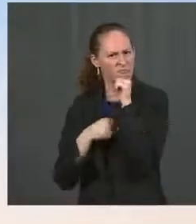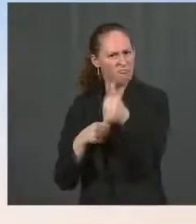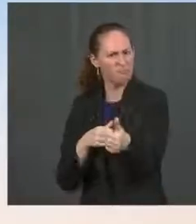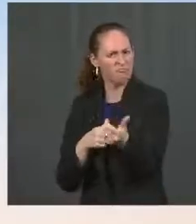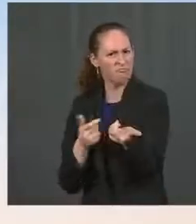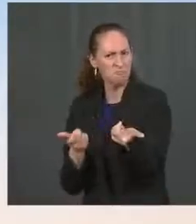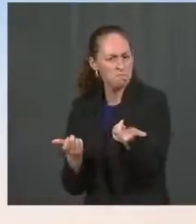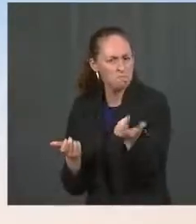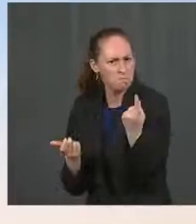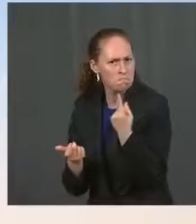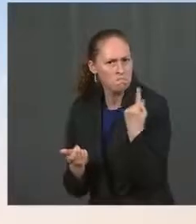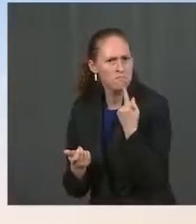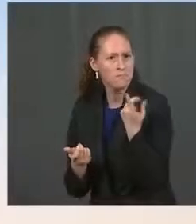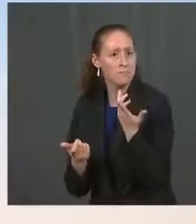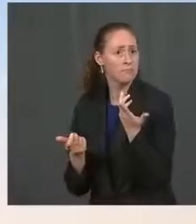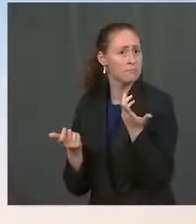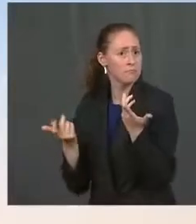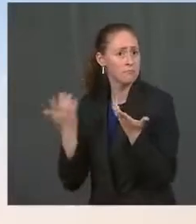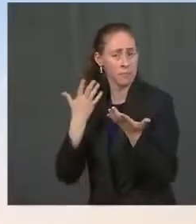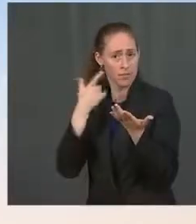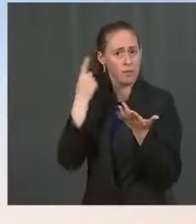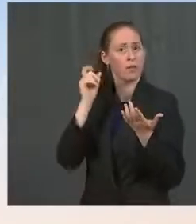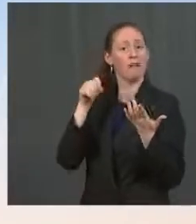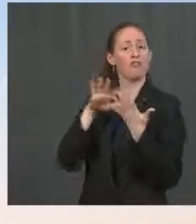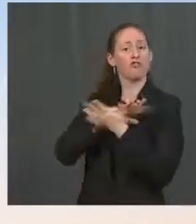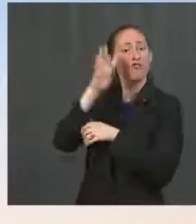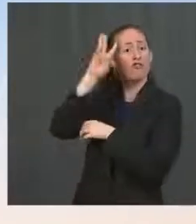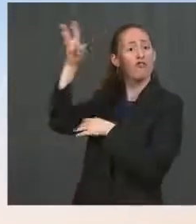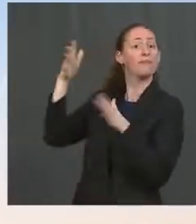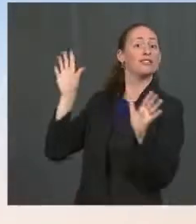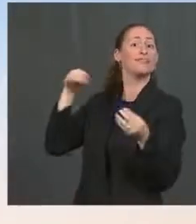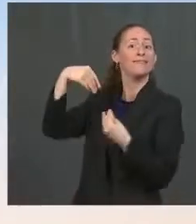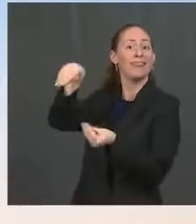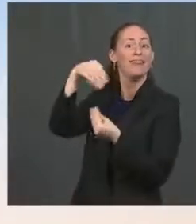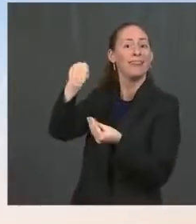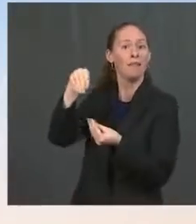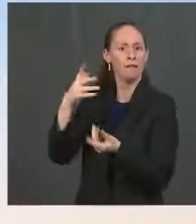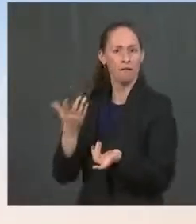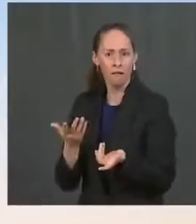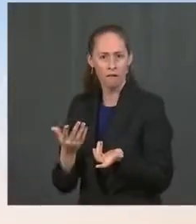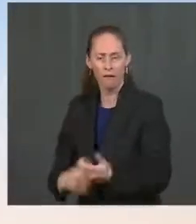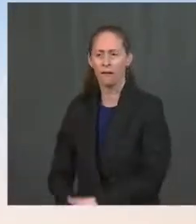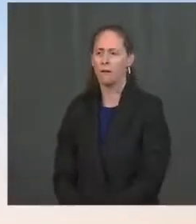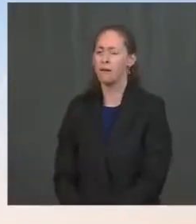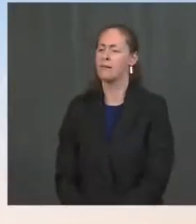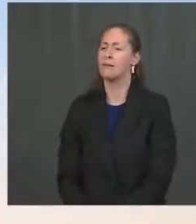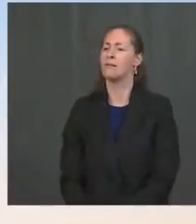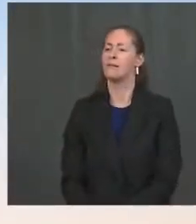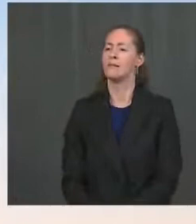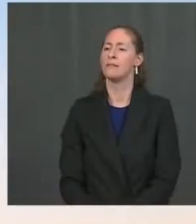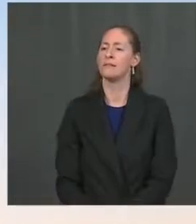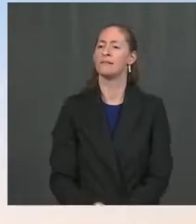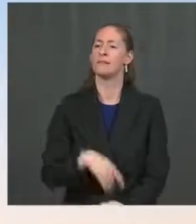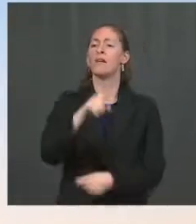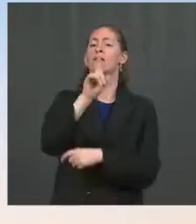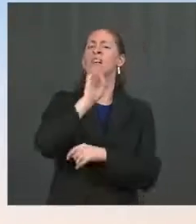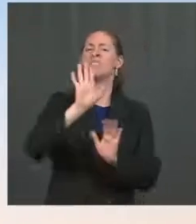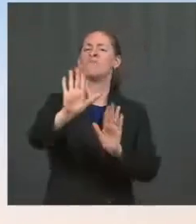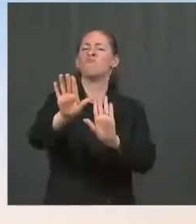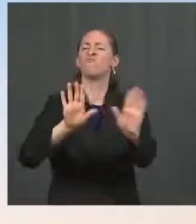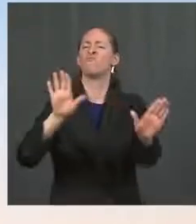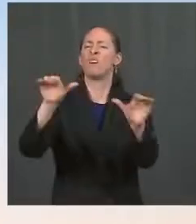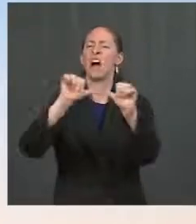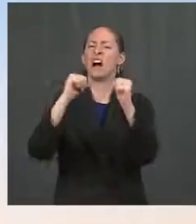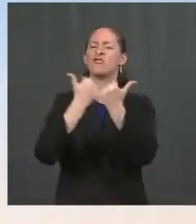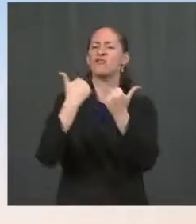that they got vaccinated? Well, each agency will do it differently. Some agencies will have standards, do have standards already of